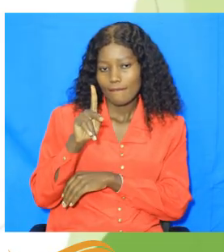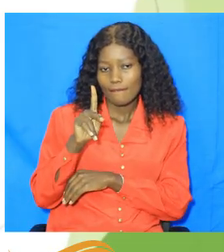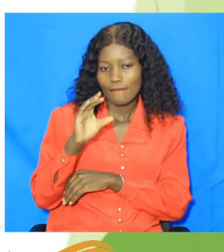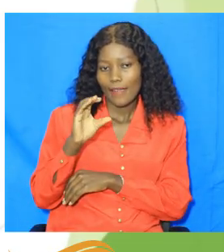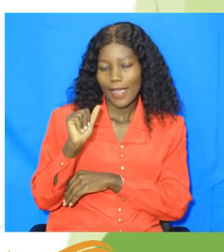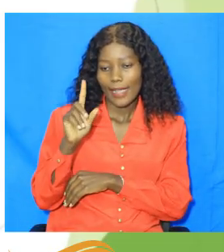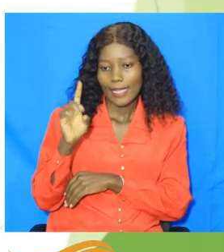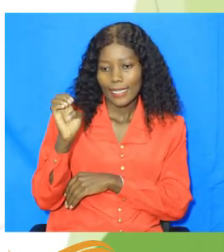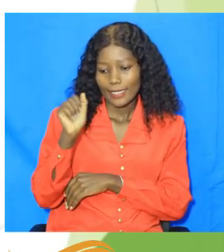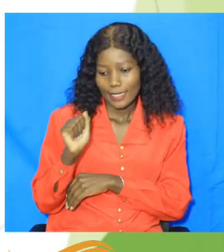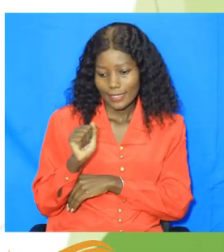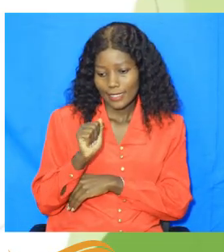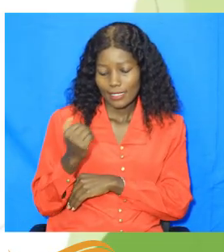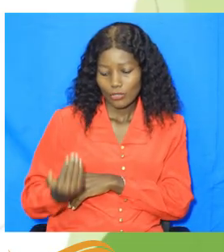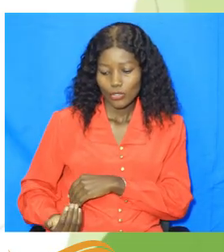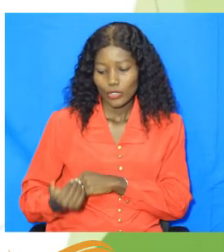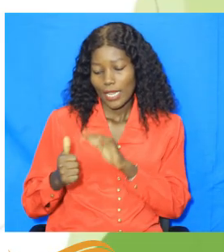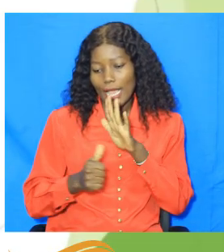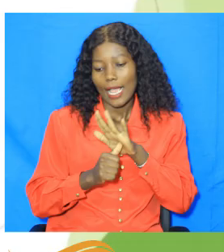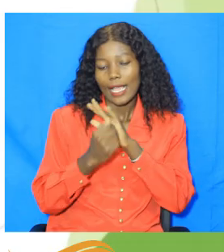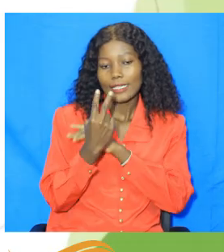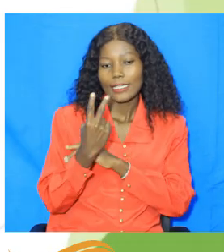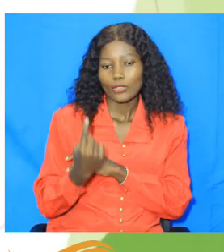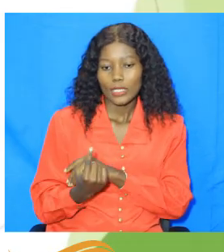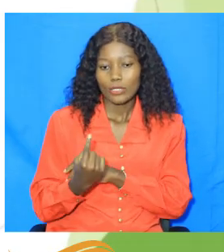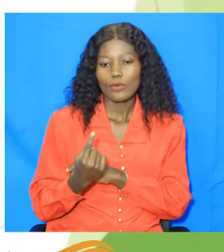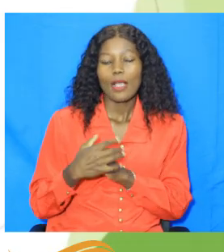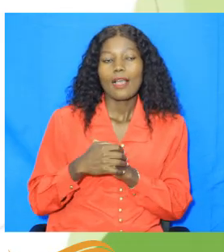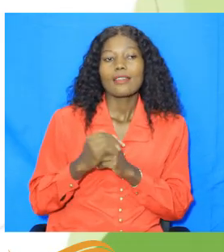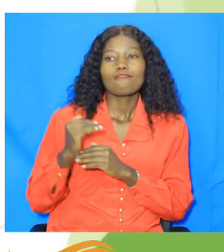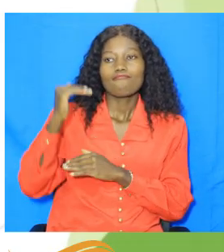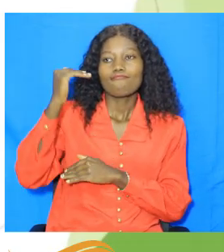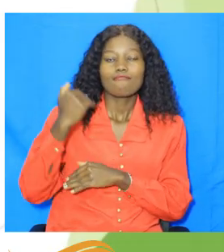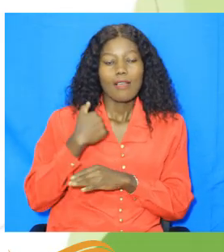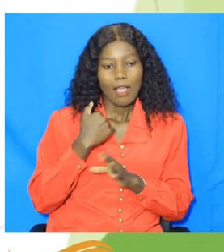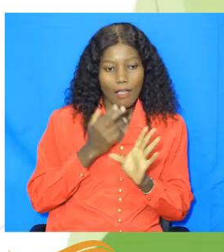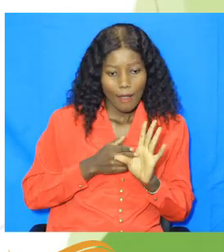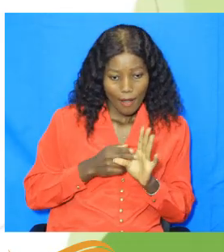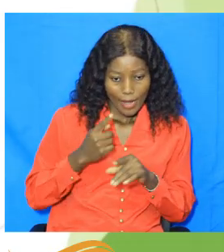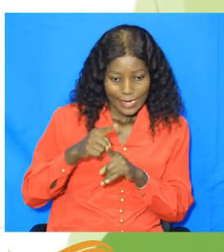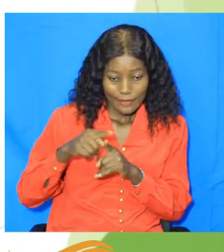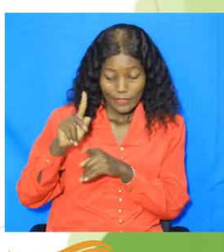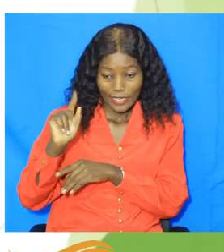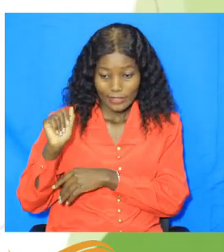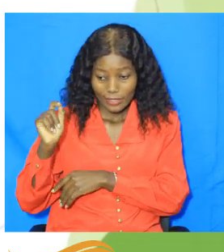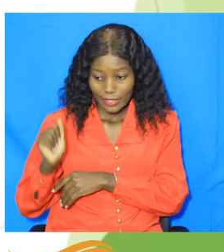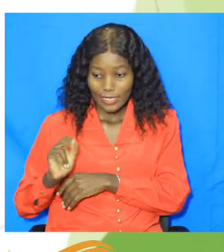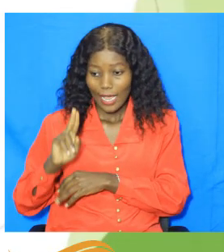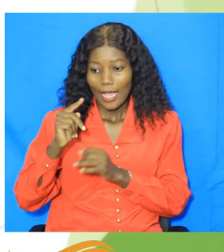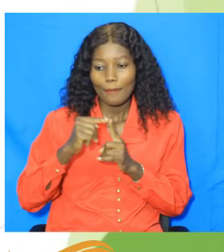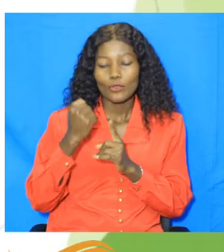juniors, under 21, seniors, they have to perform different katas, up to